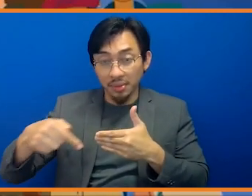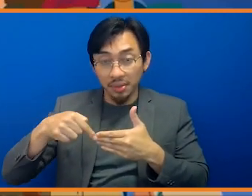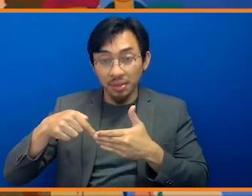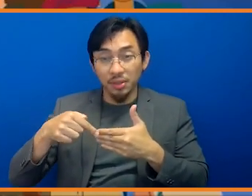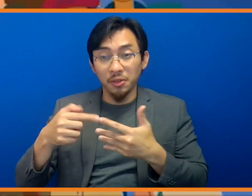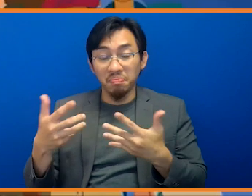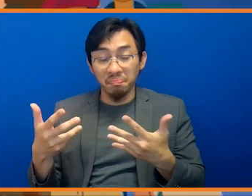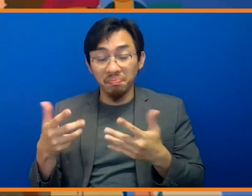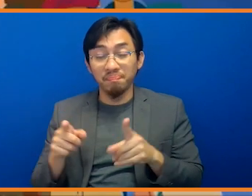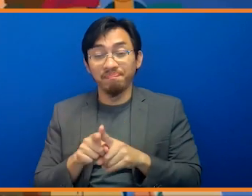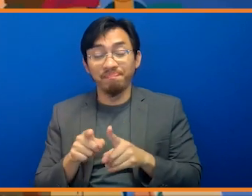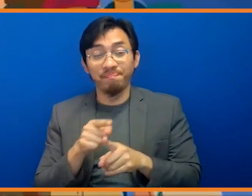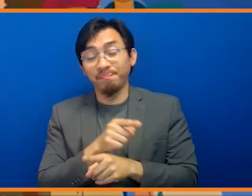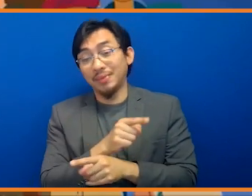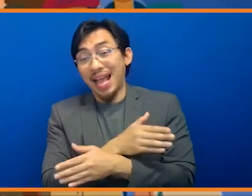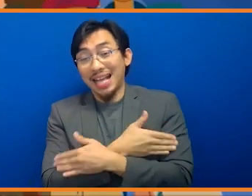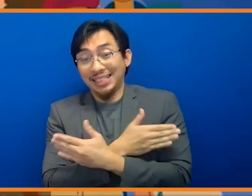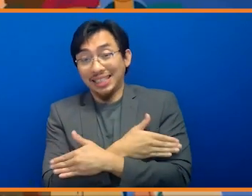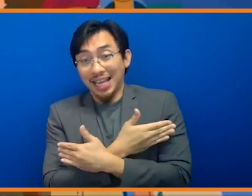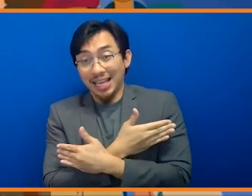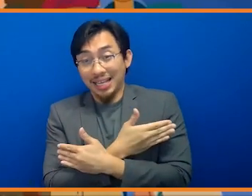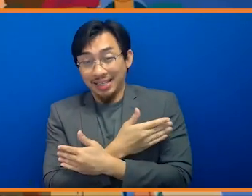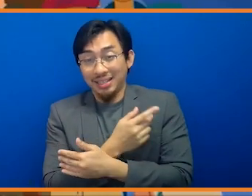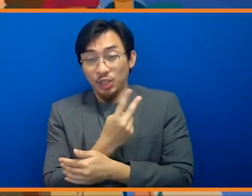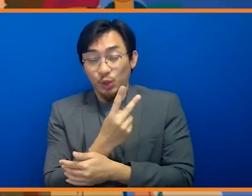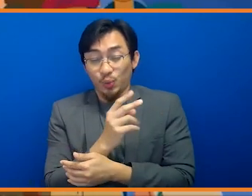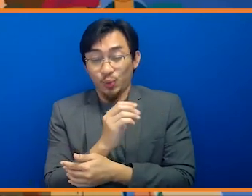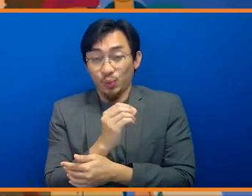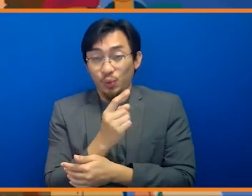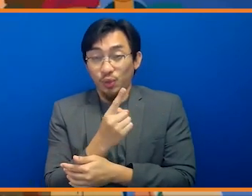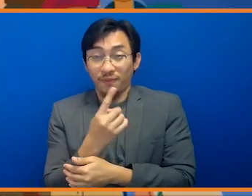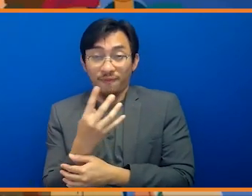in case of Aceh, until